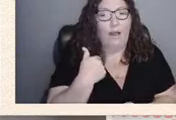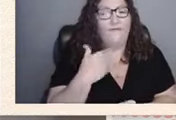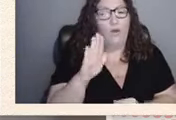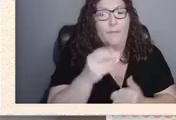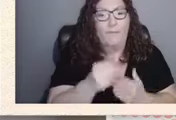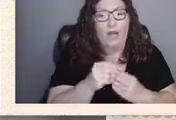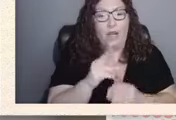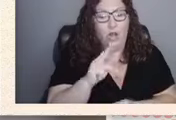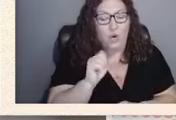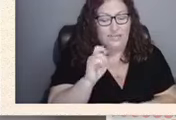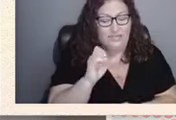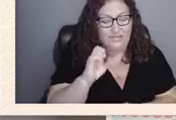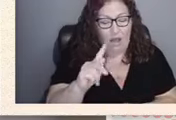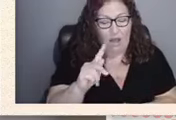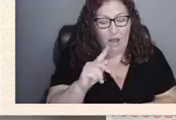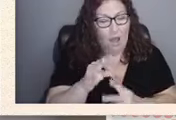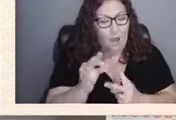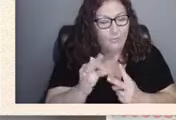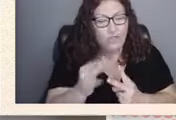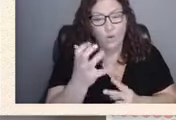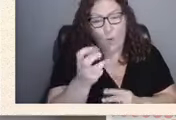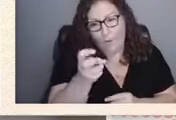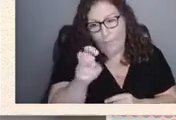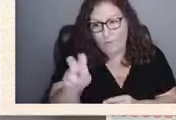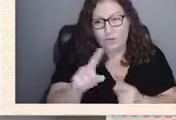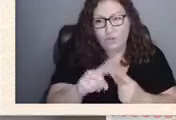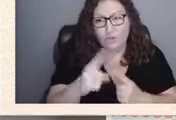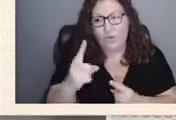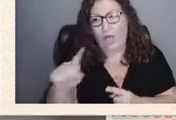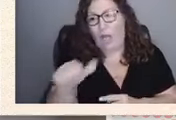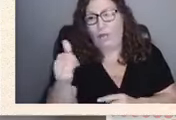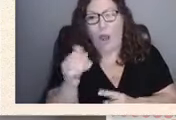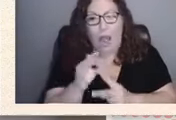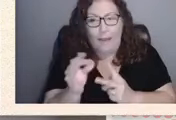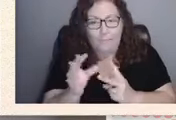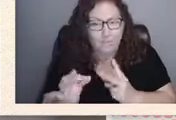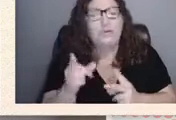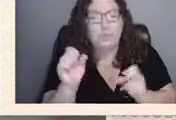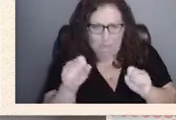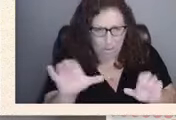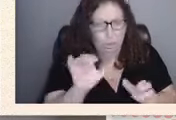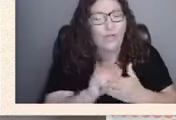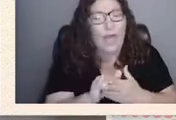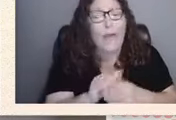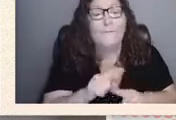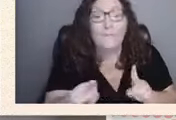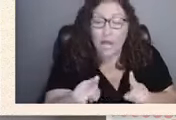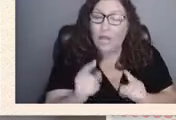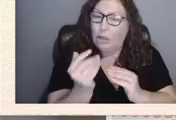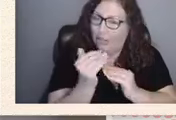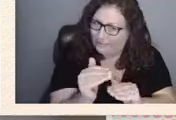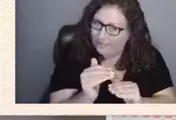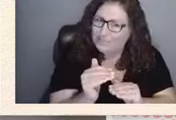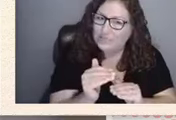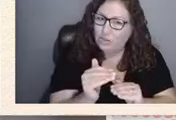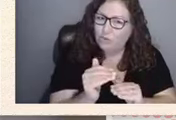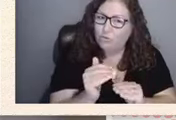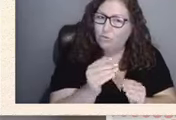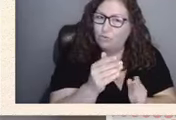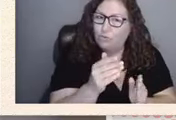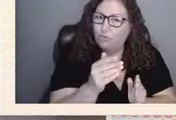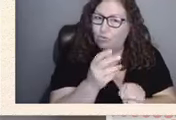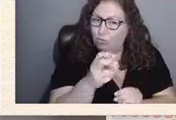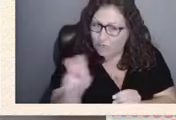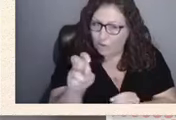and you want to move it to one of the other options, you can do that, but you are limited to redirect invested